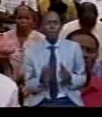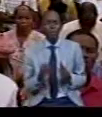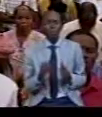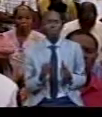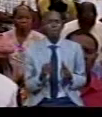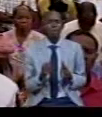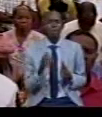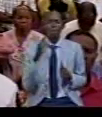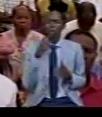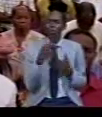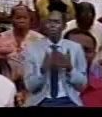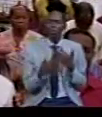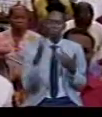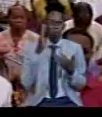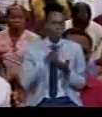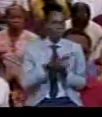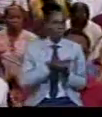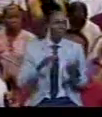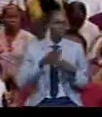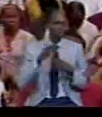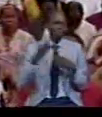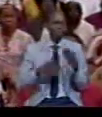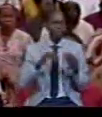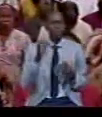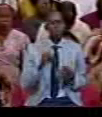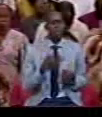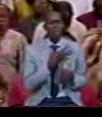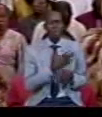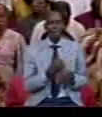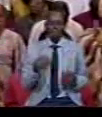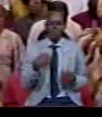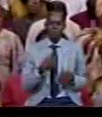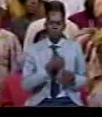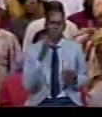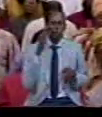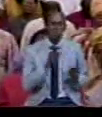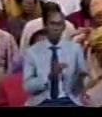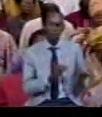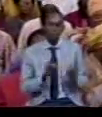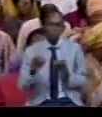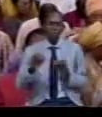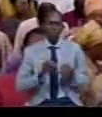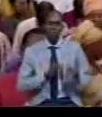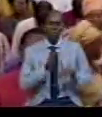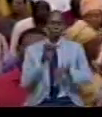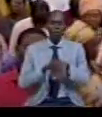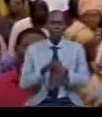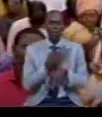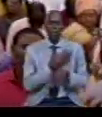completely. And then we are going to move forward and get everything,